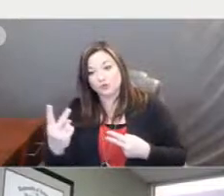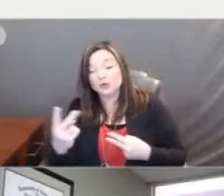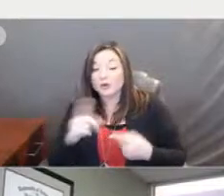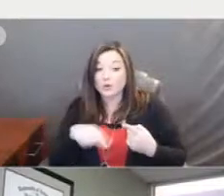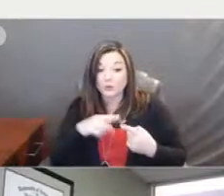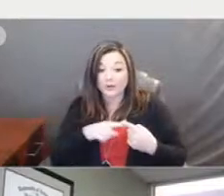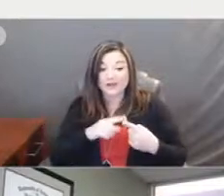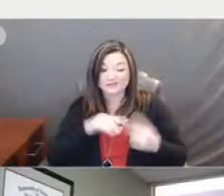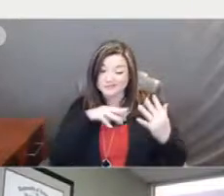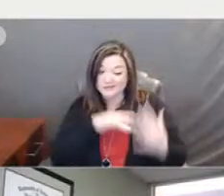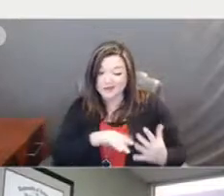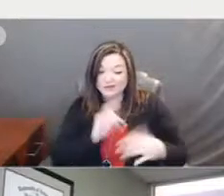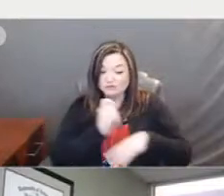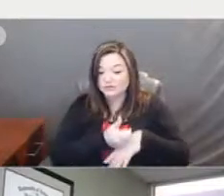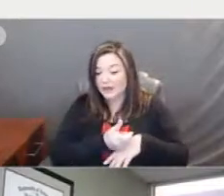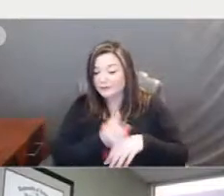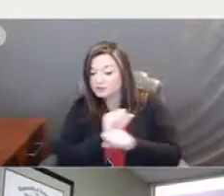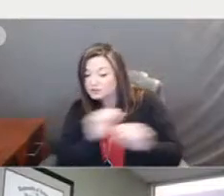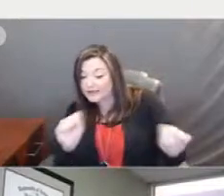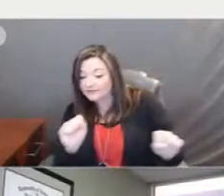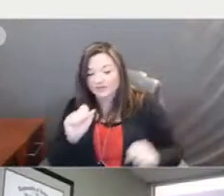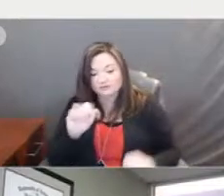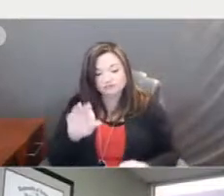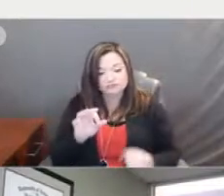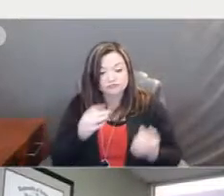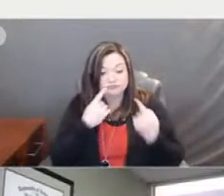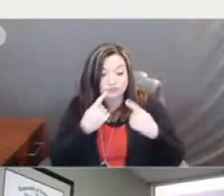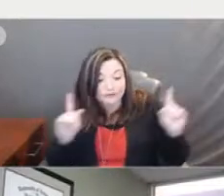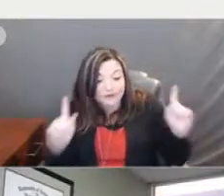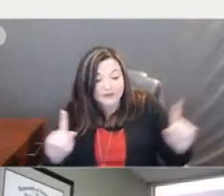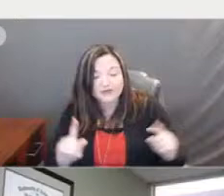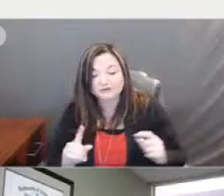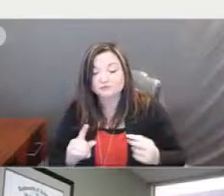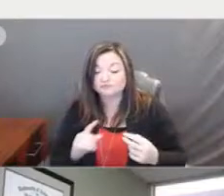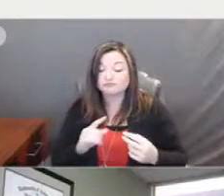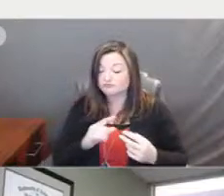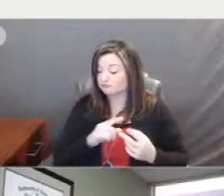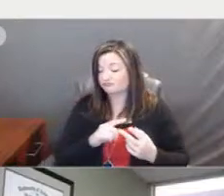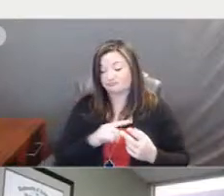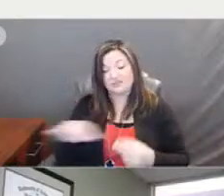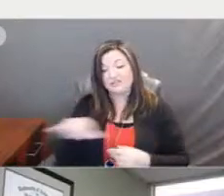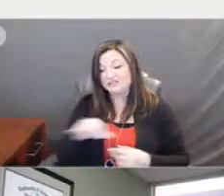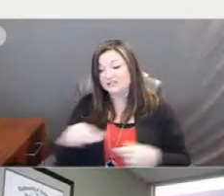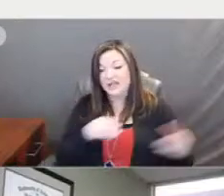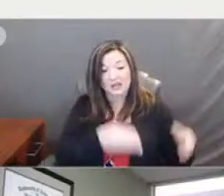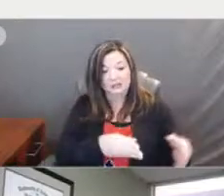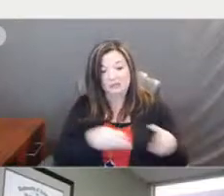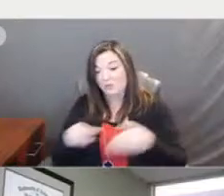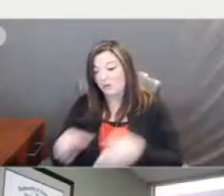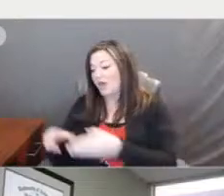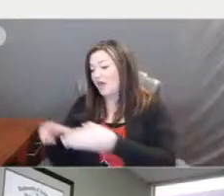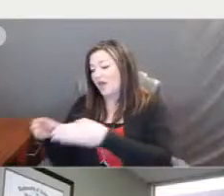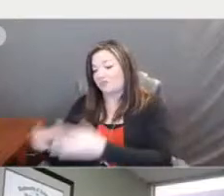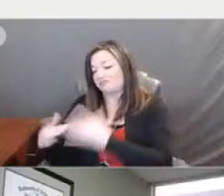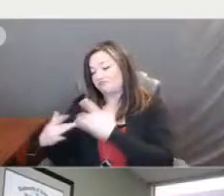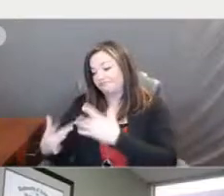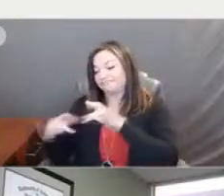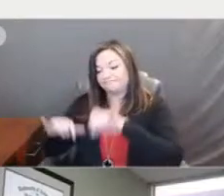their safety and whether they work or not, they were done in the same way. All the steps were